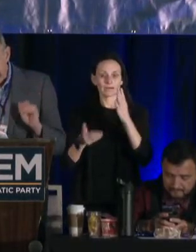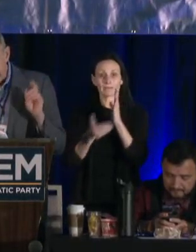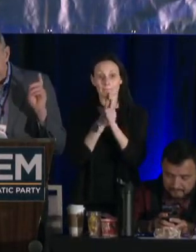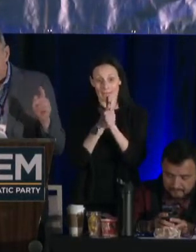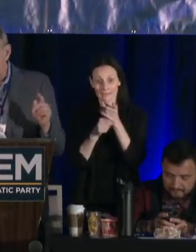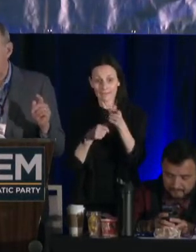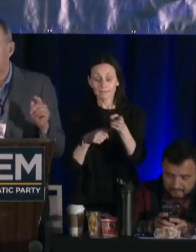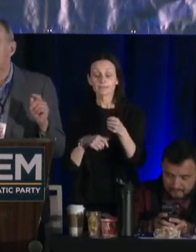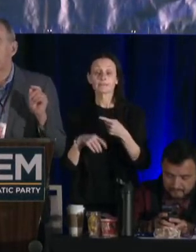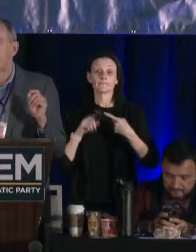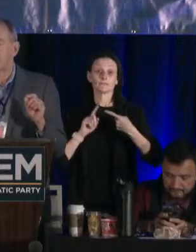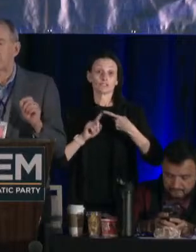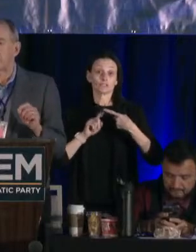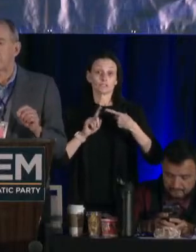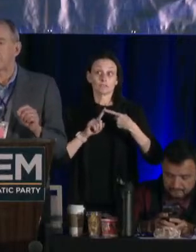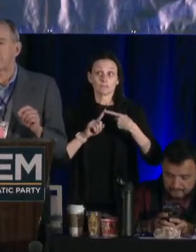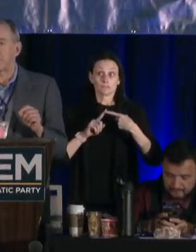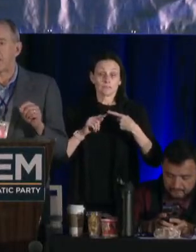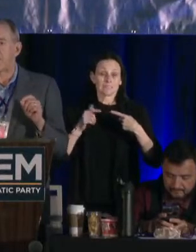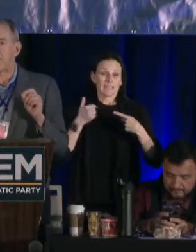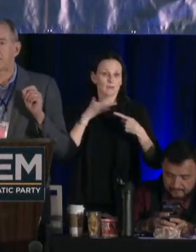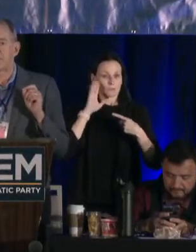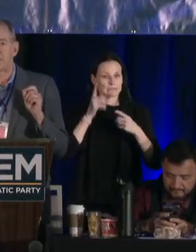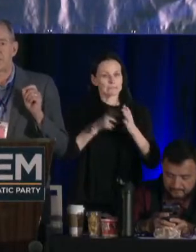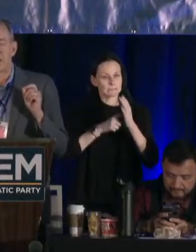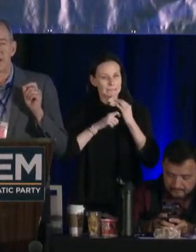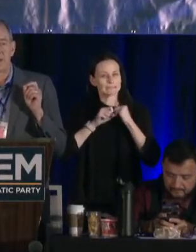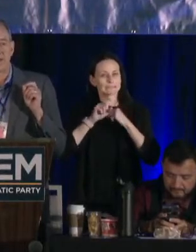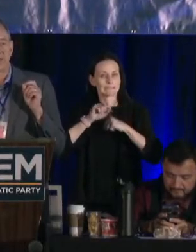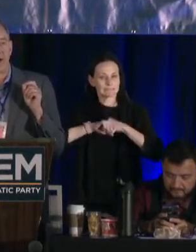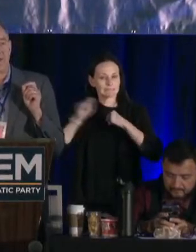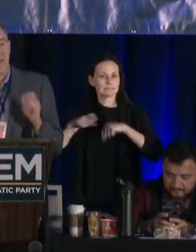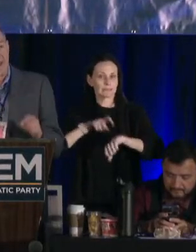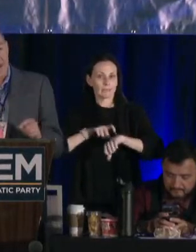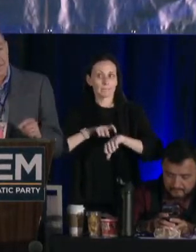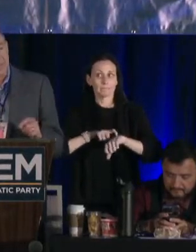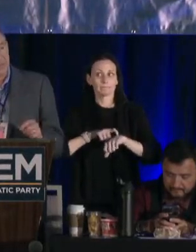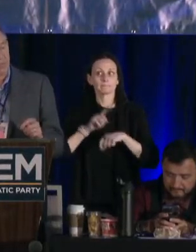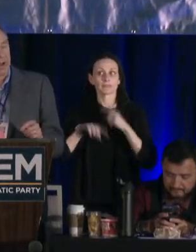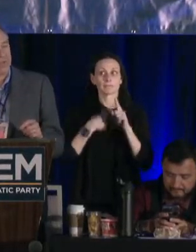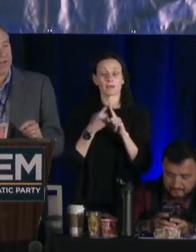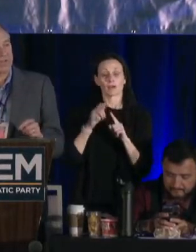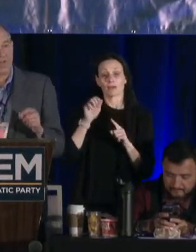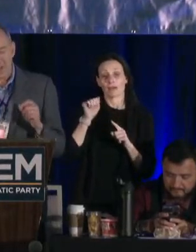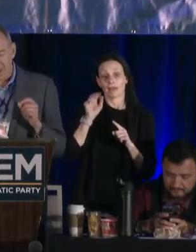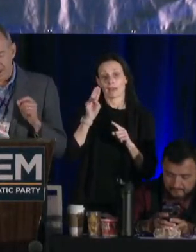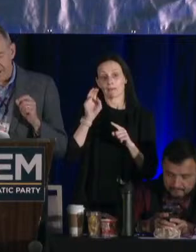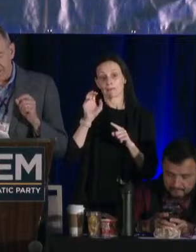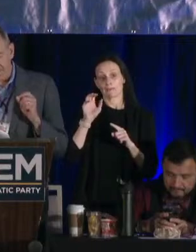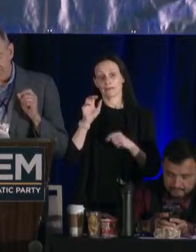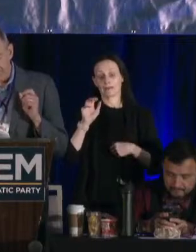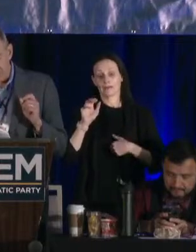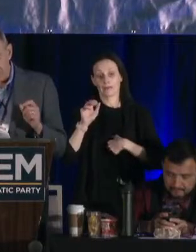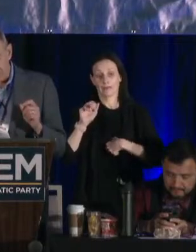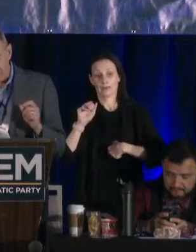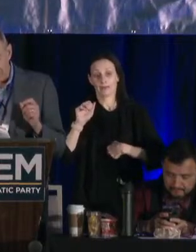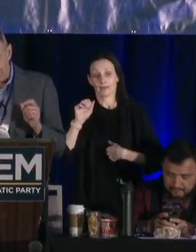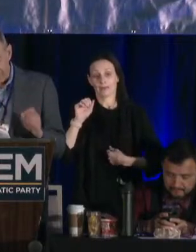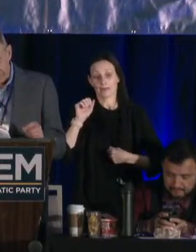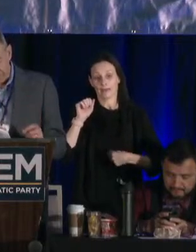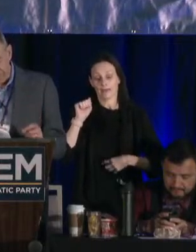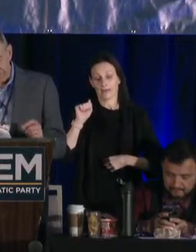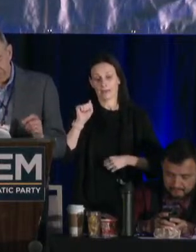packet. The first one that I'm going to spend a little bit of time on is on the ADEMS process. Some of you know